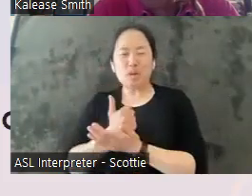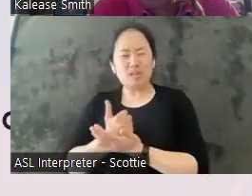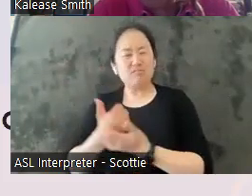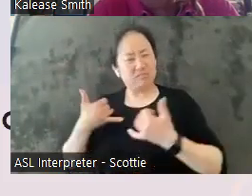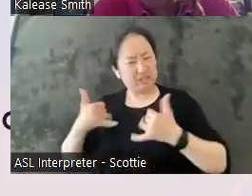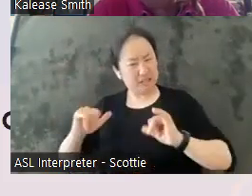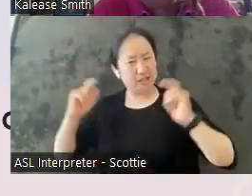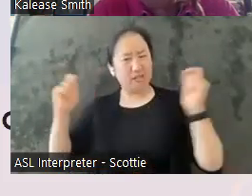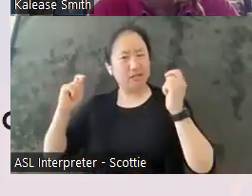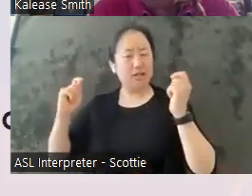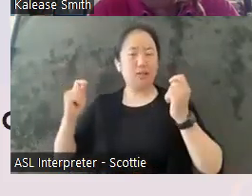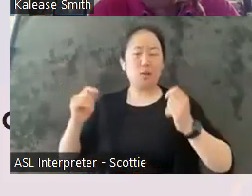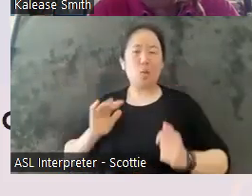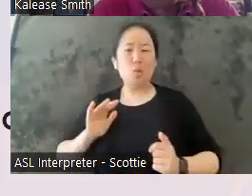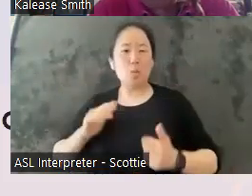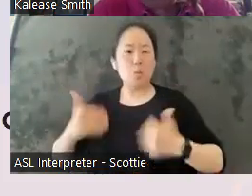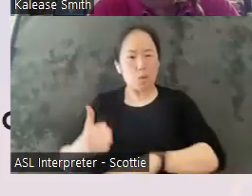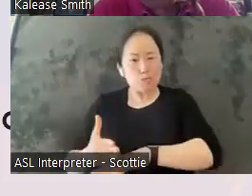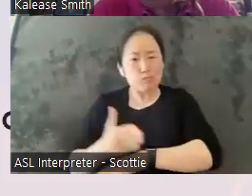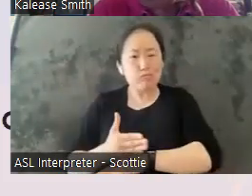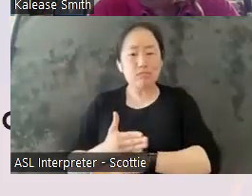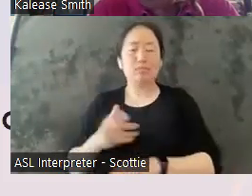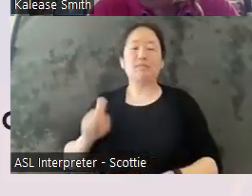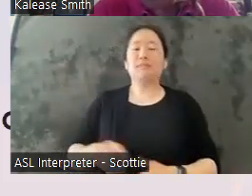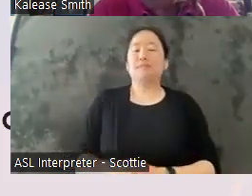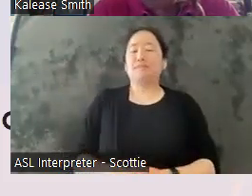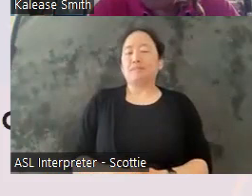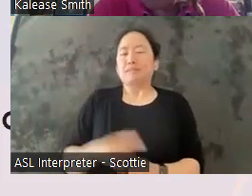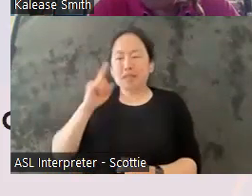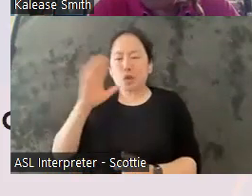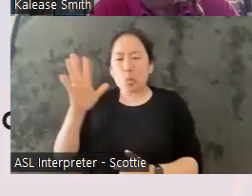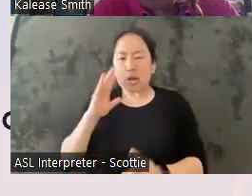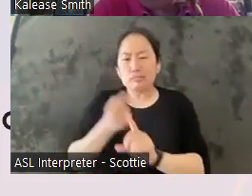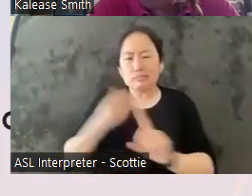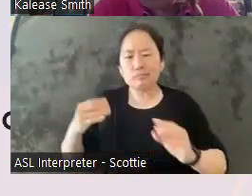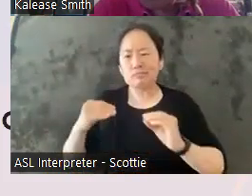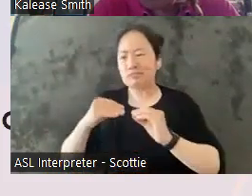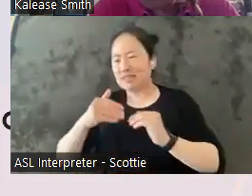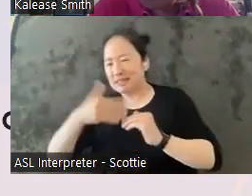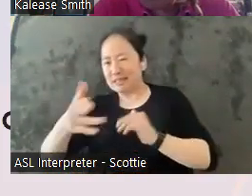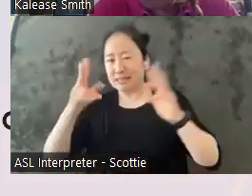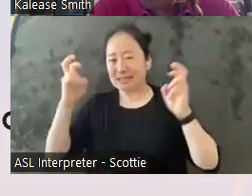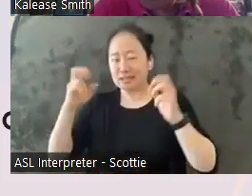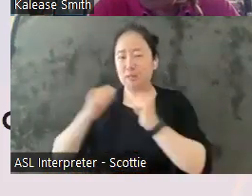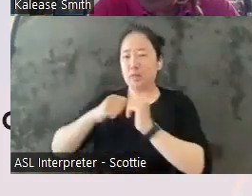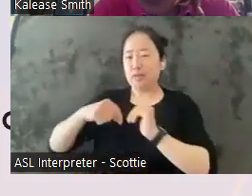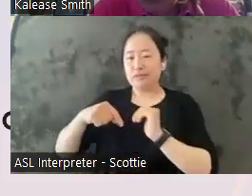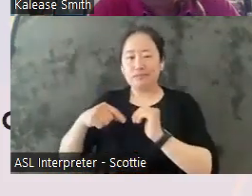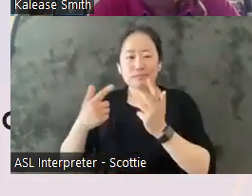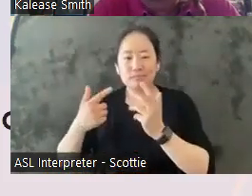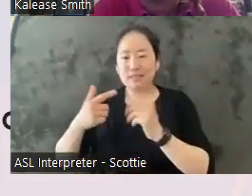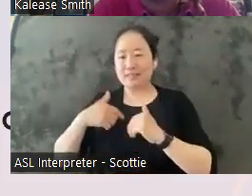trying to, and I think we'll talk about it in the next theme more in depth, but really being aware of self-care as an